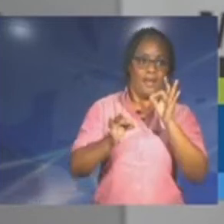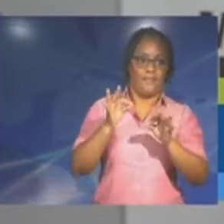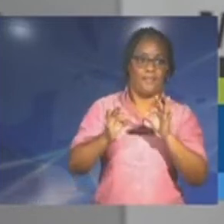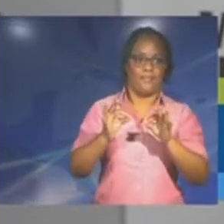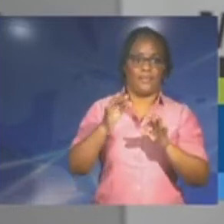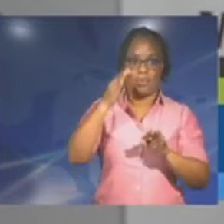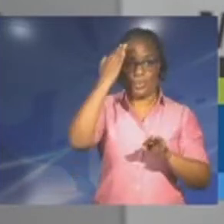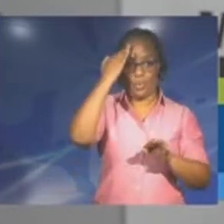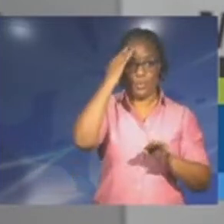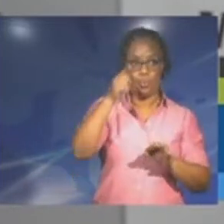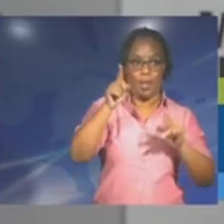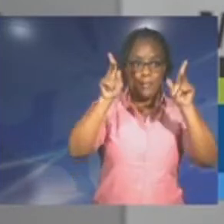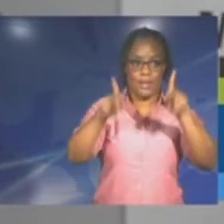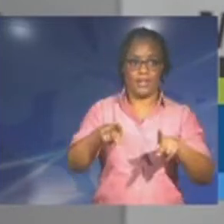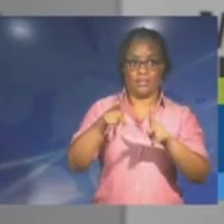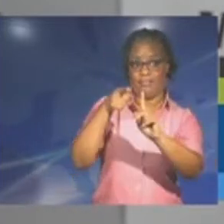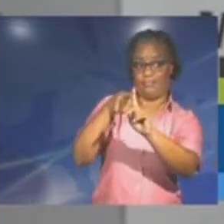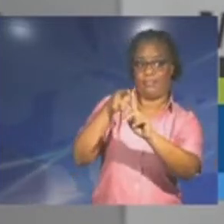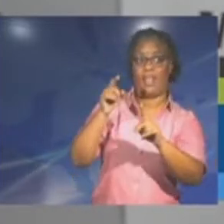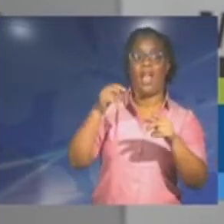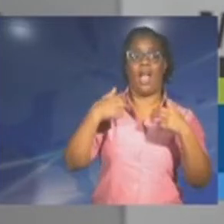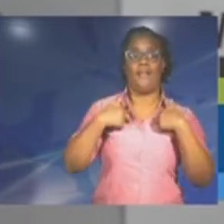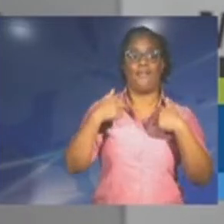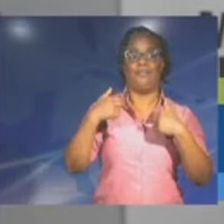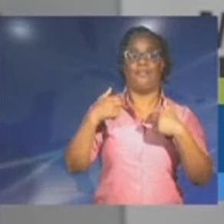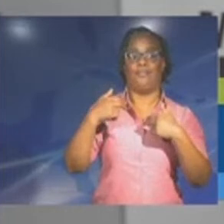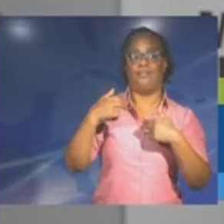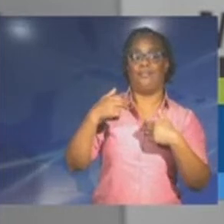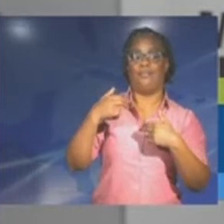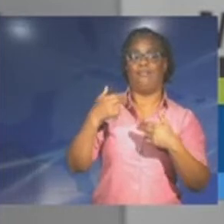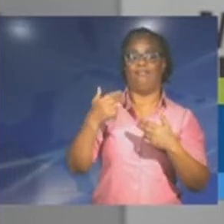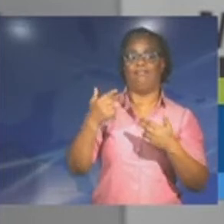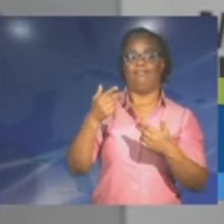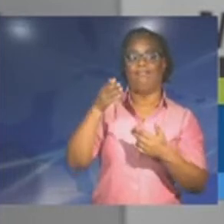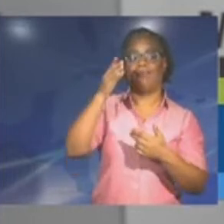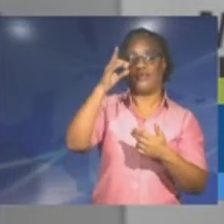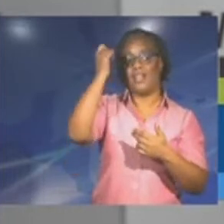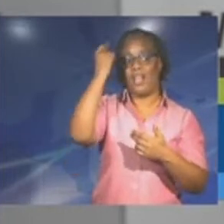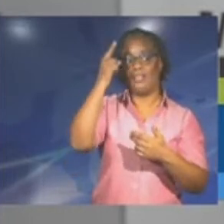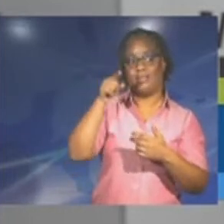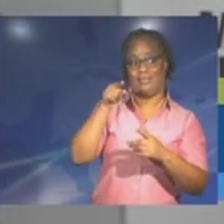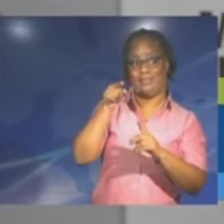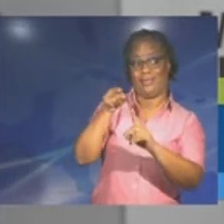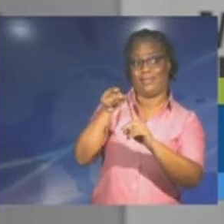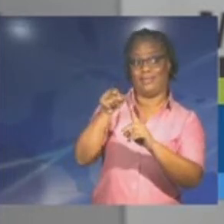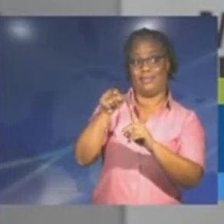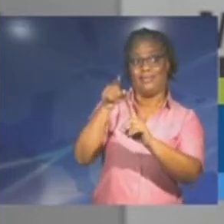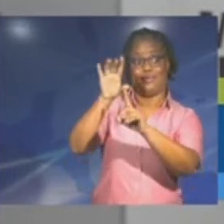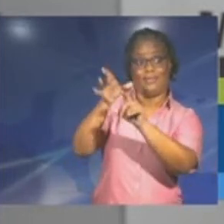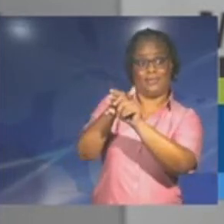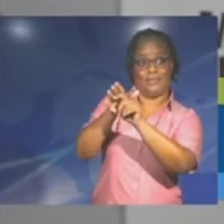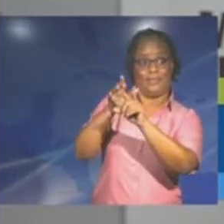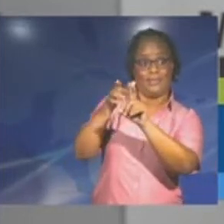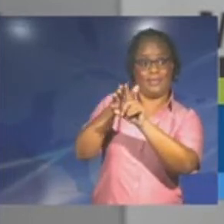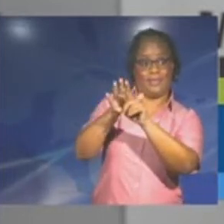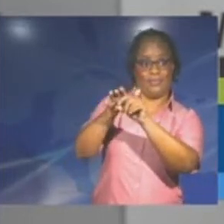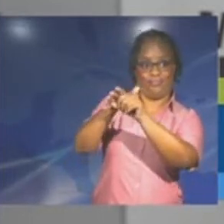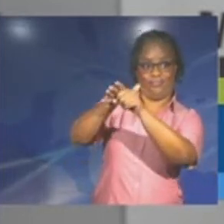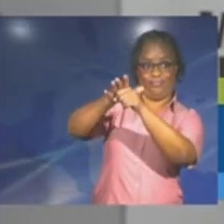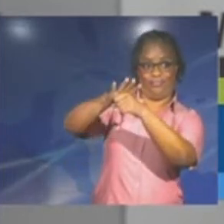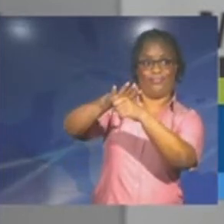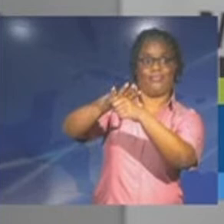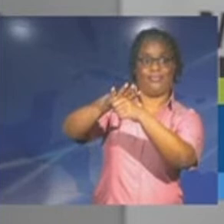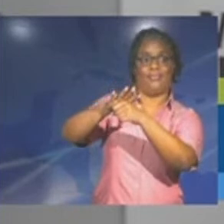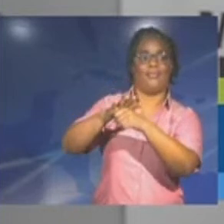light of this particular variant, which is usually quite transmissible, can be aerosolized, and usually spreads by respiratory